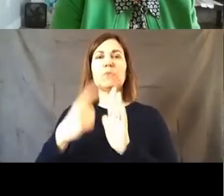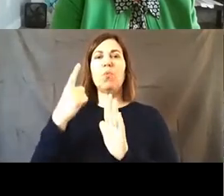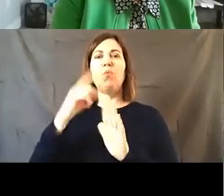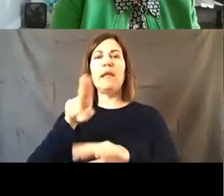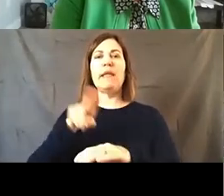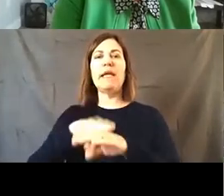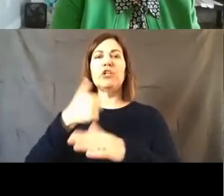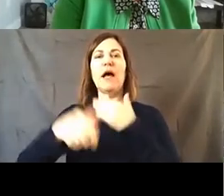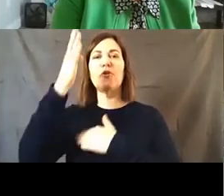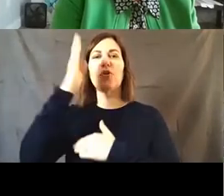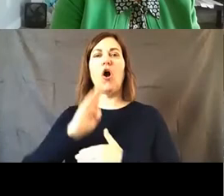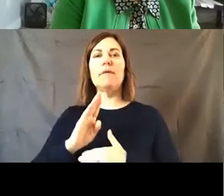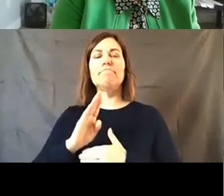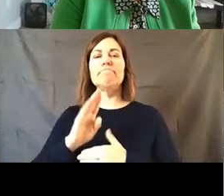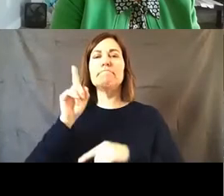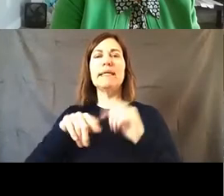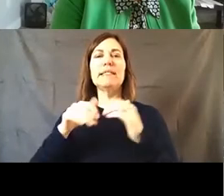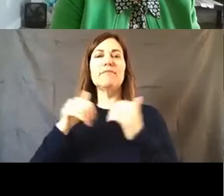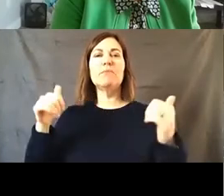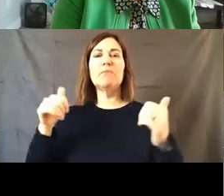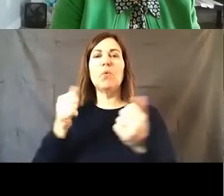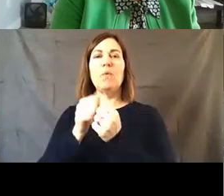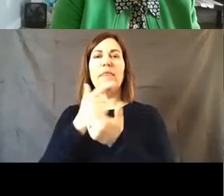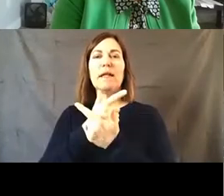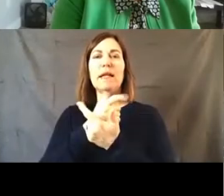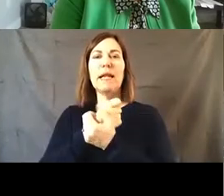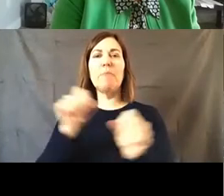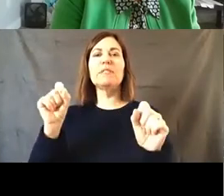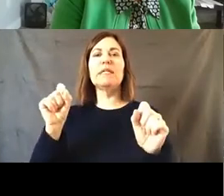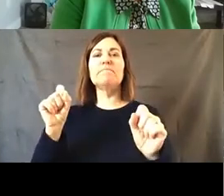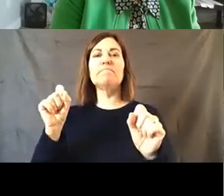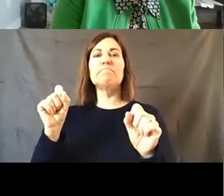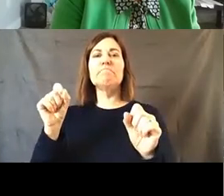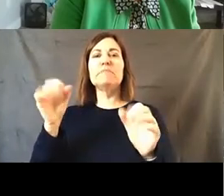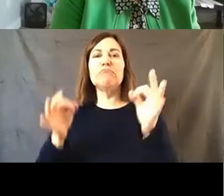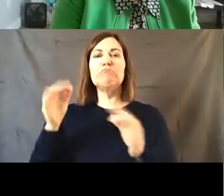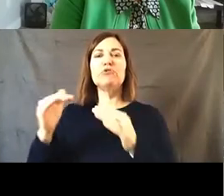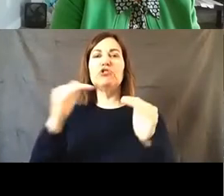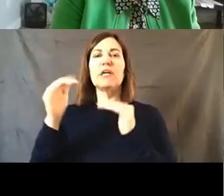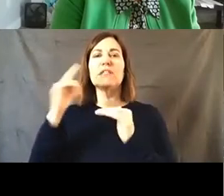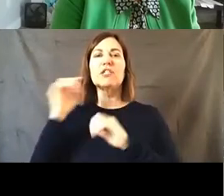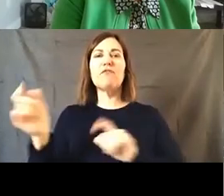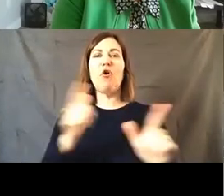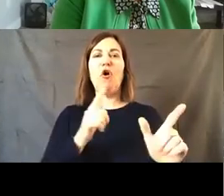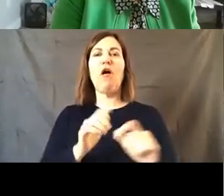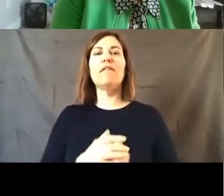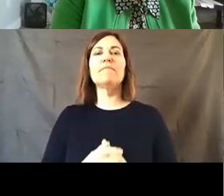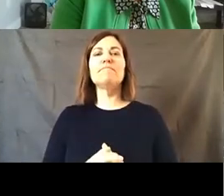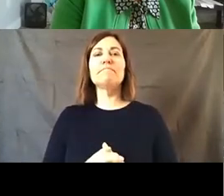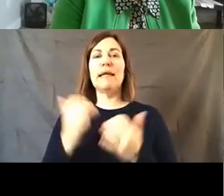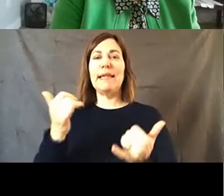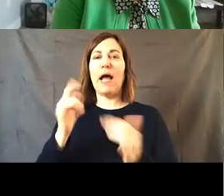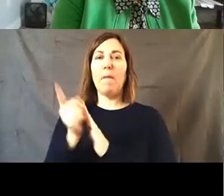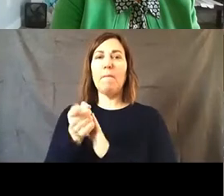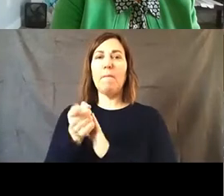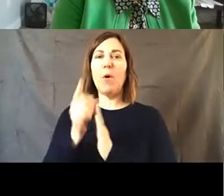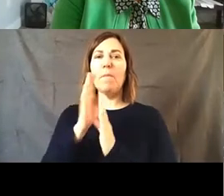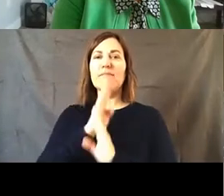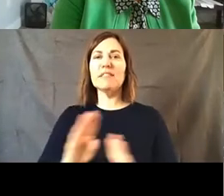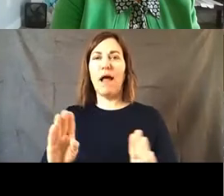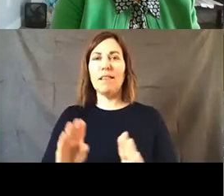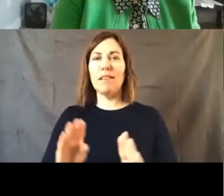nation, under God, indivisible, with liberty and justice for all. And now a moment of silence.